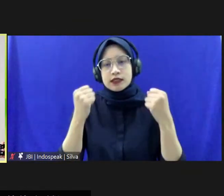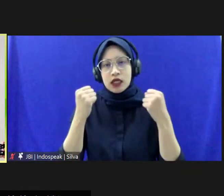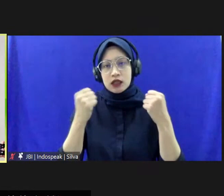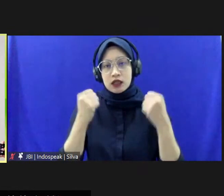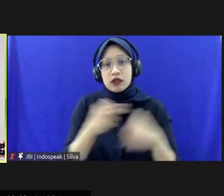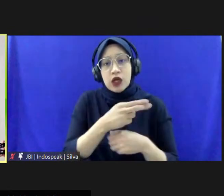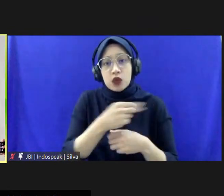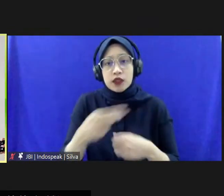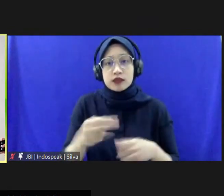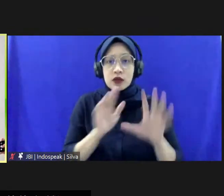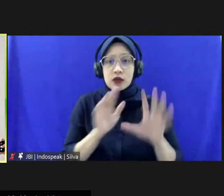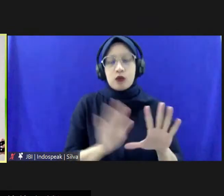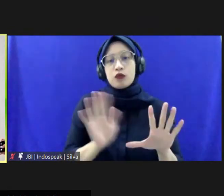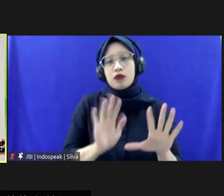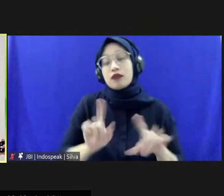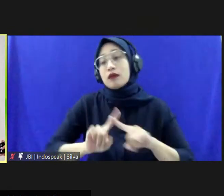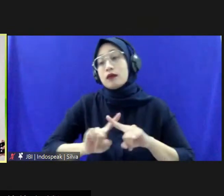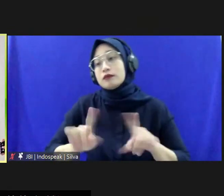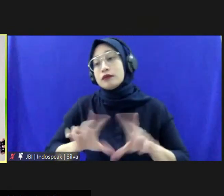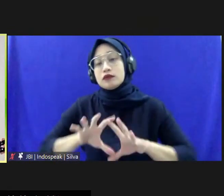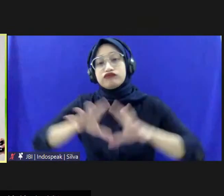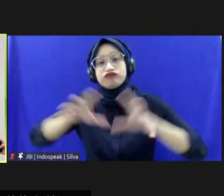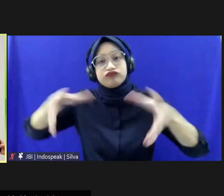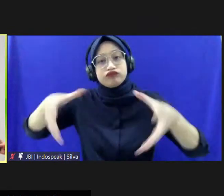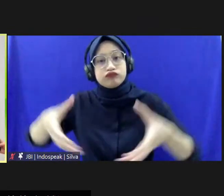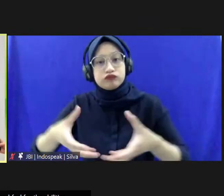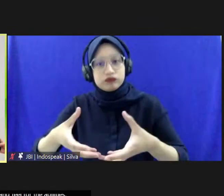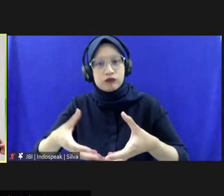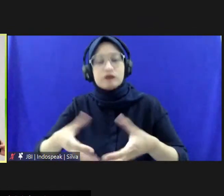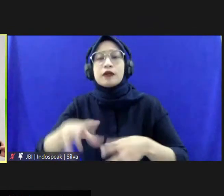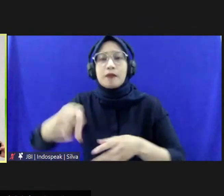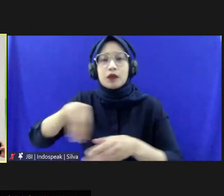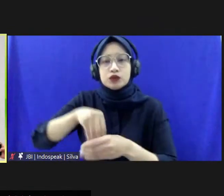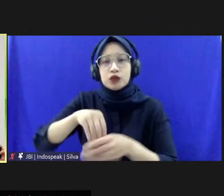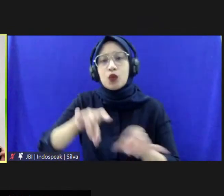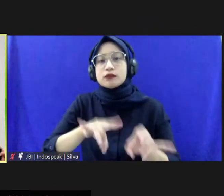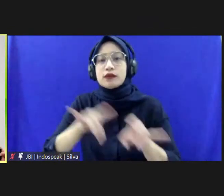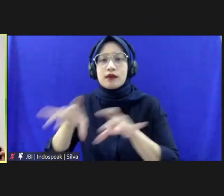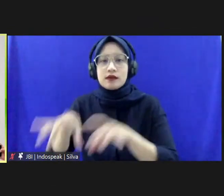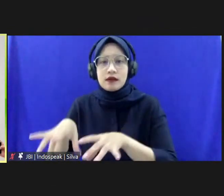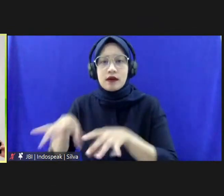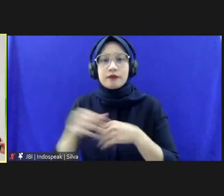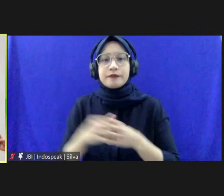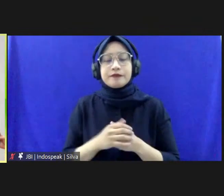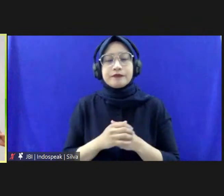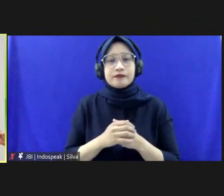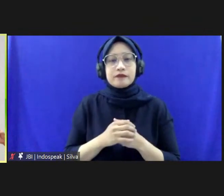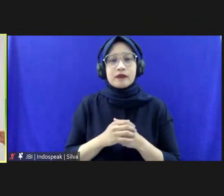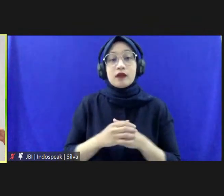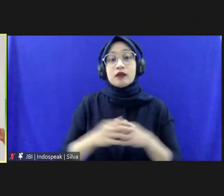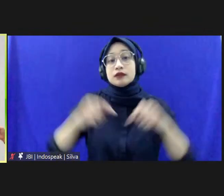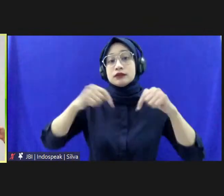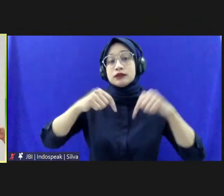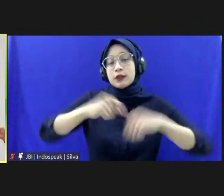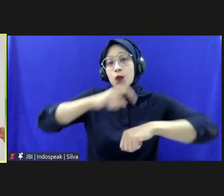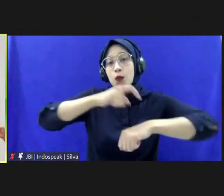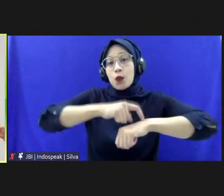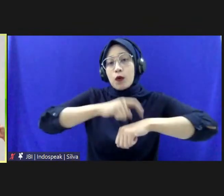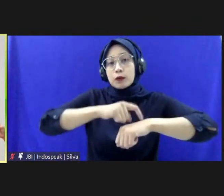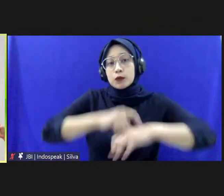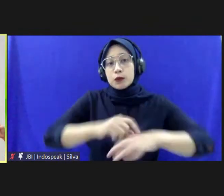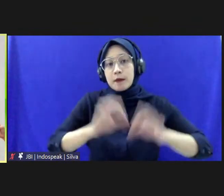but also worldwide, including also in Australia. And this is the time for us to strengthen